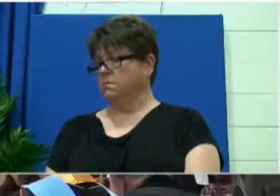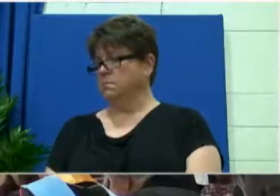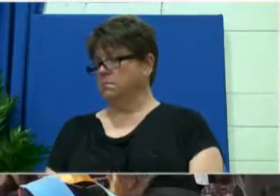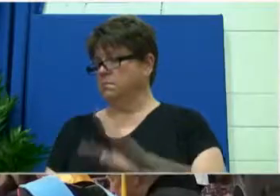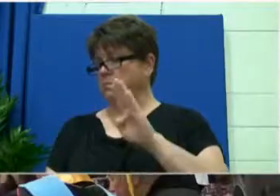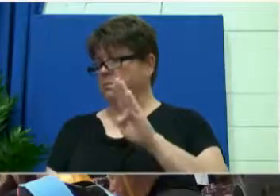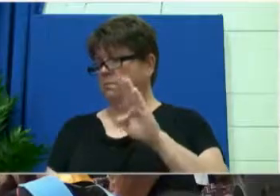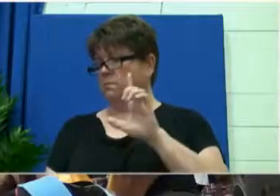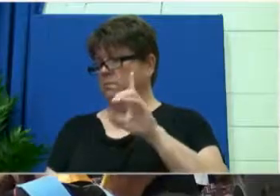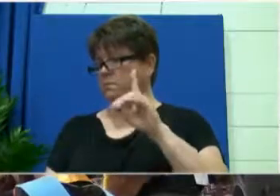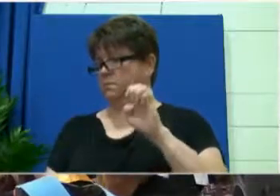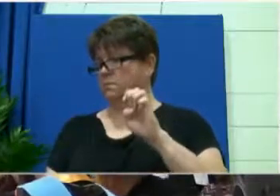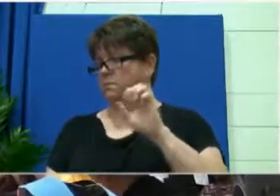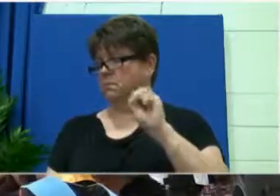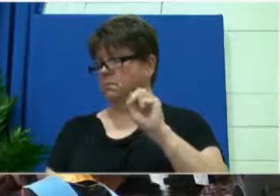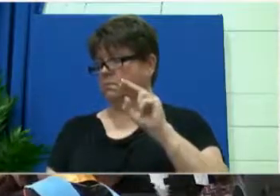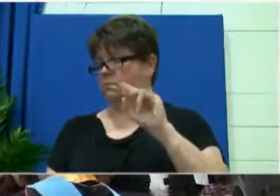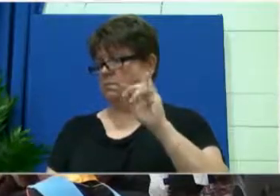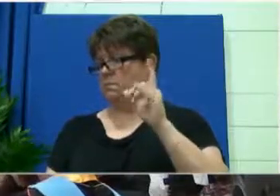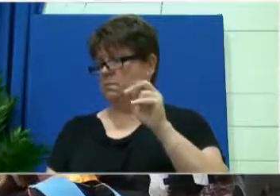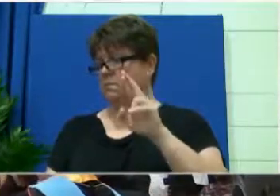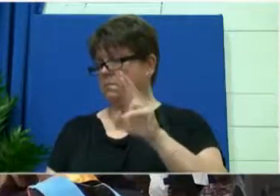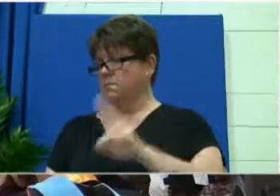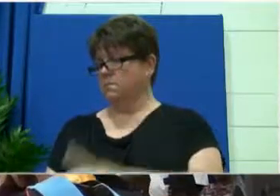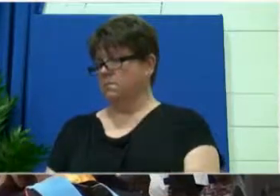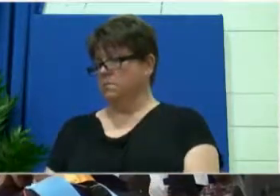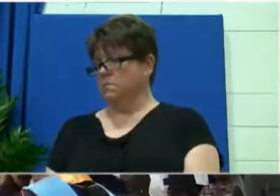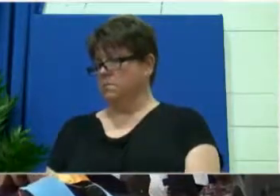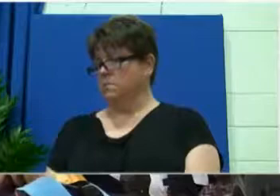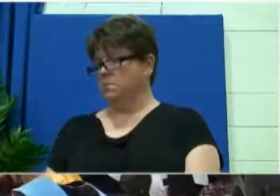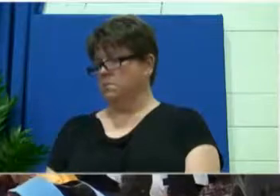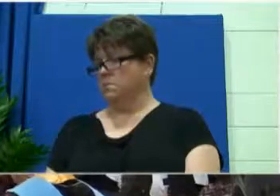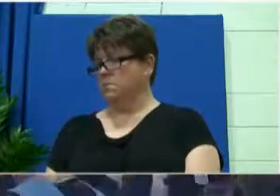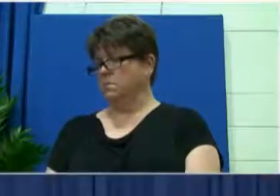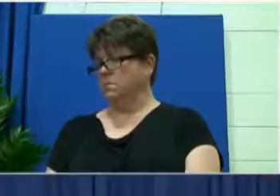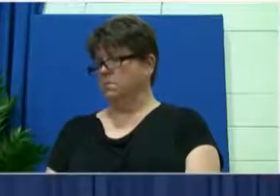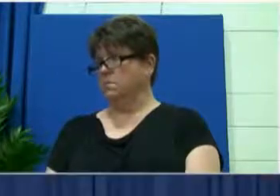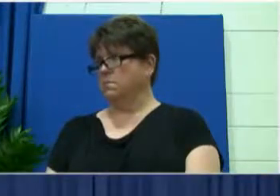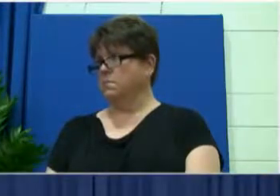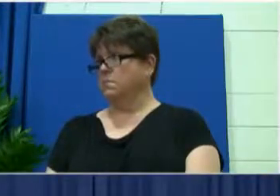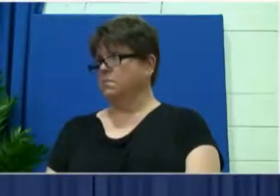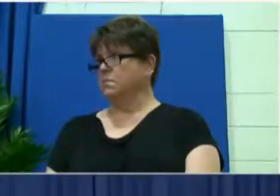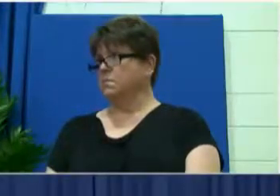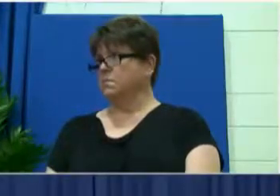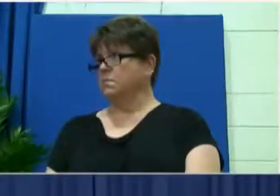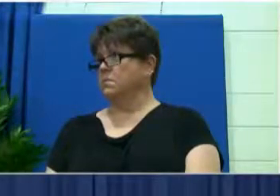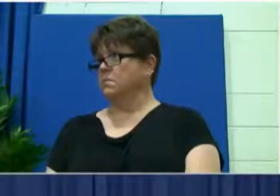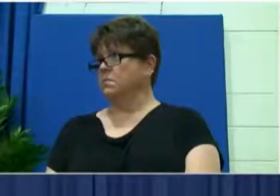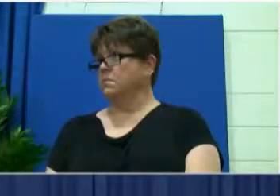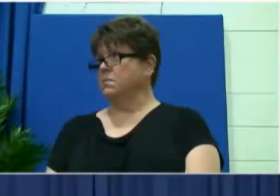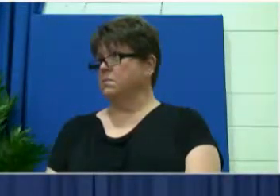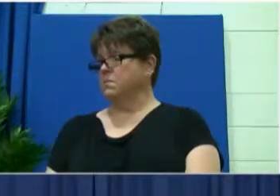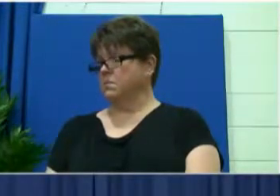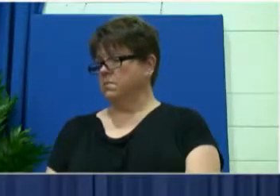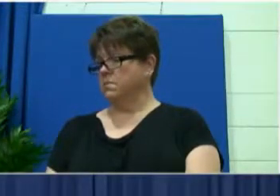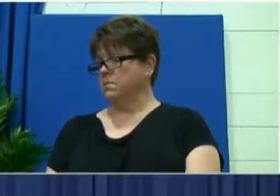Blade Sterling Snyder, magna cum laude, Associate in Applied Science, Network Administration.